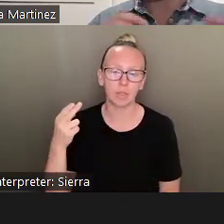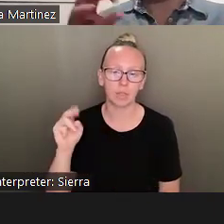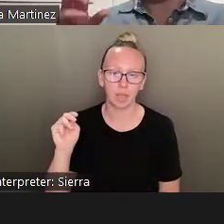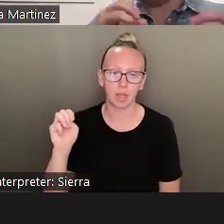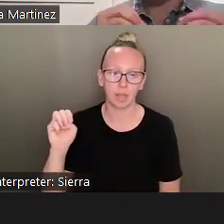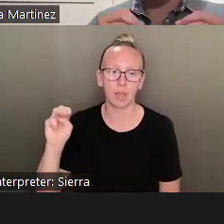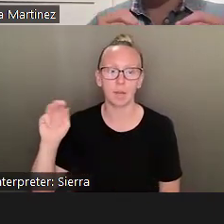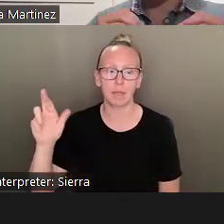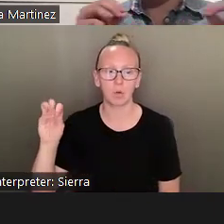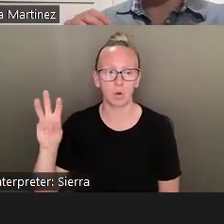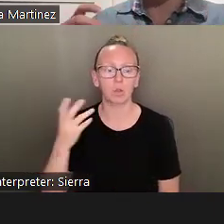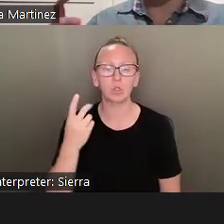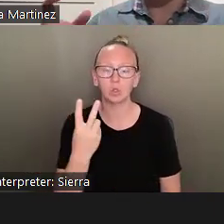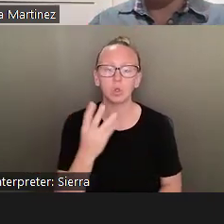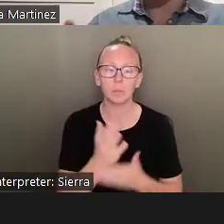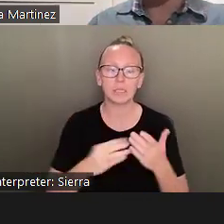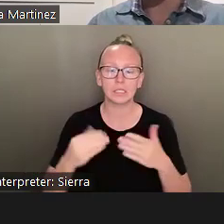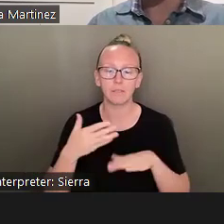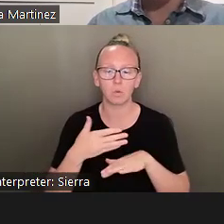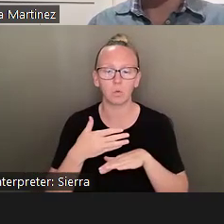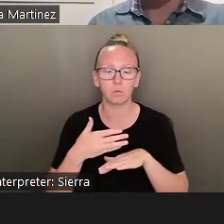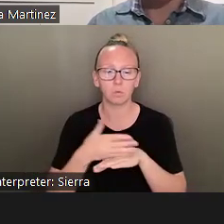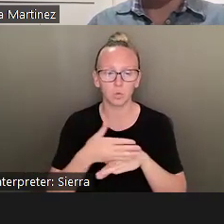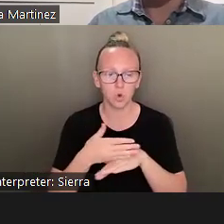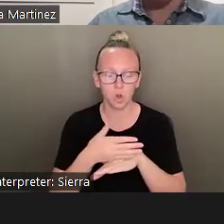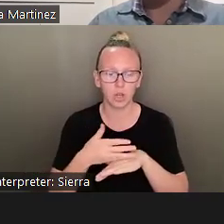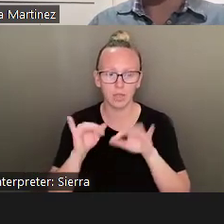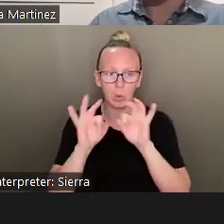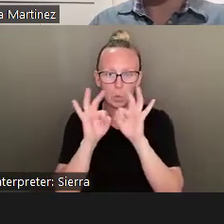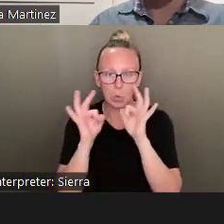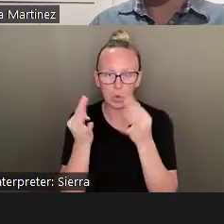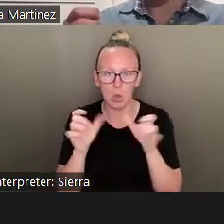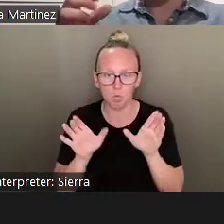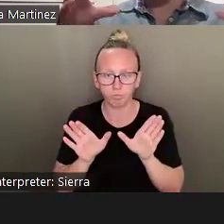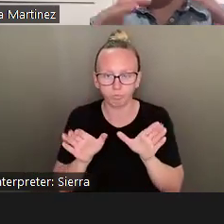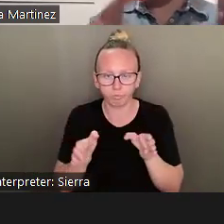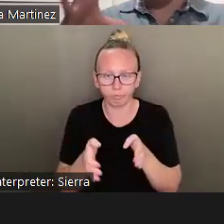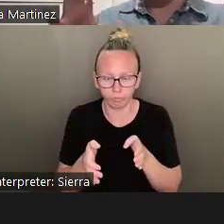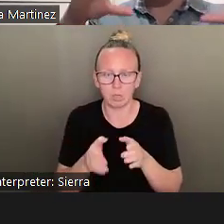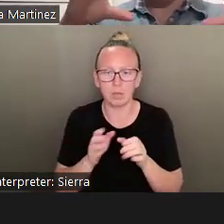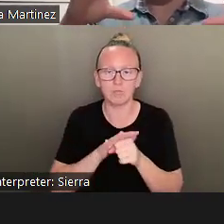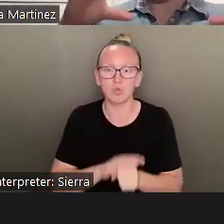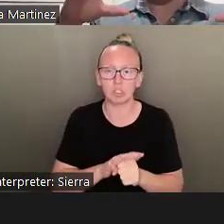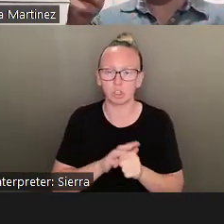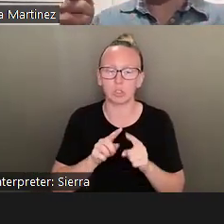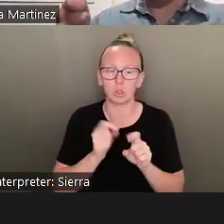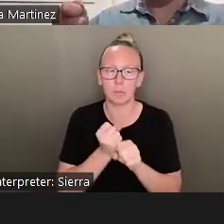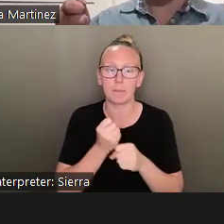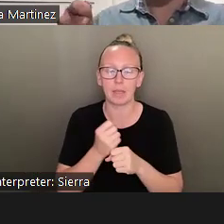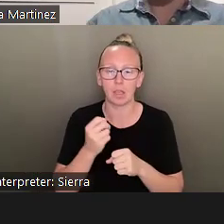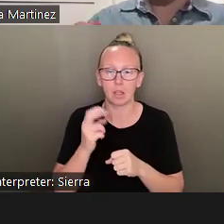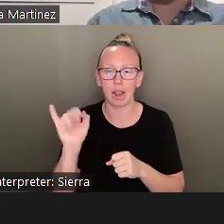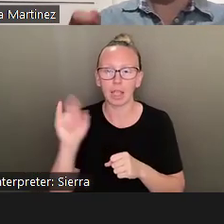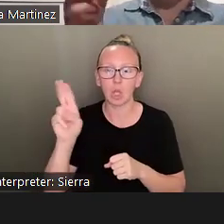Michigan that have been pressure fit into these woven sockets. These are waxed linen thread, U-shaped forms on either